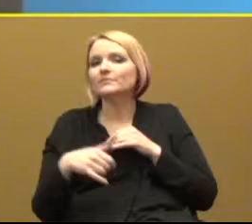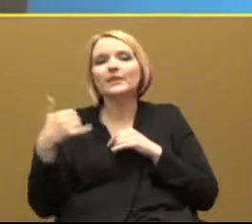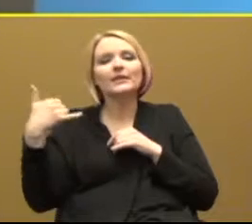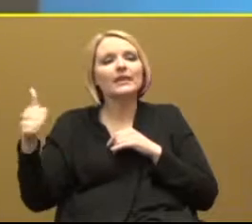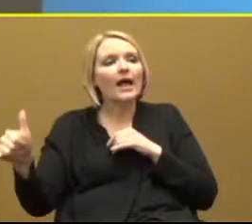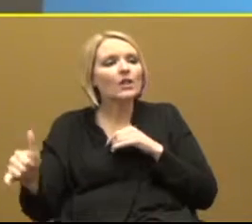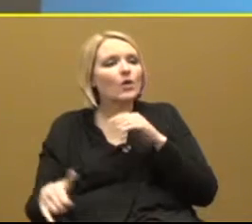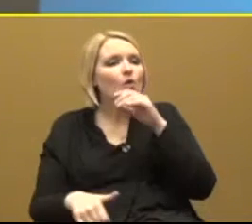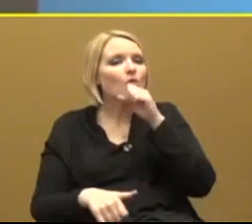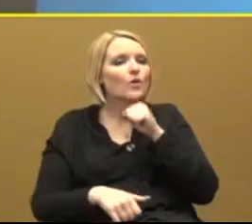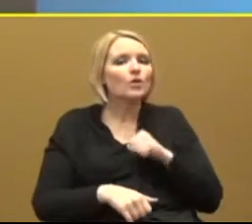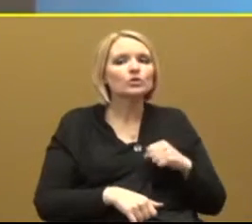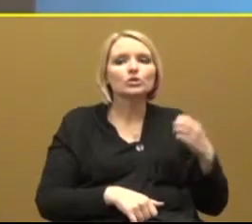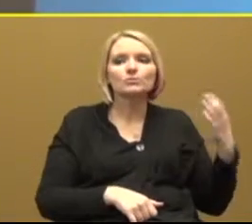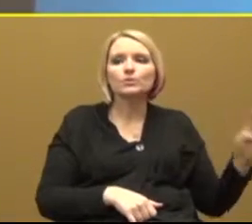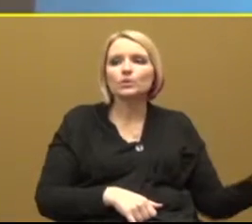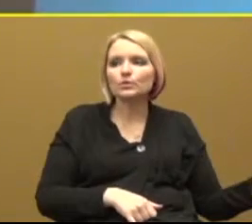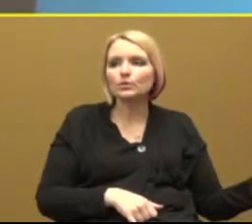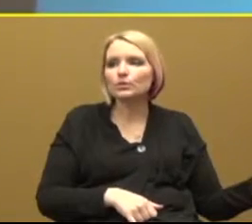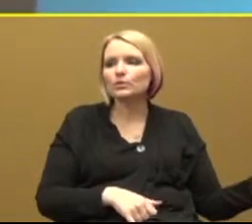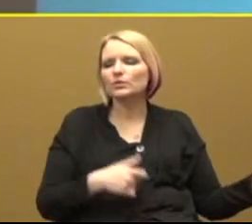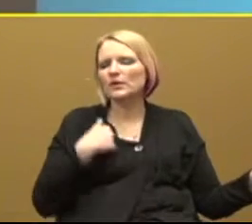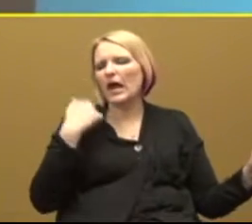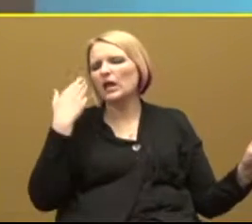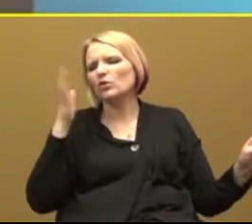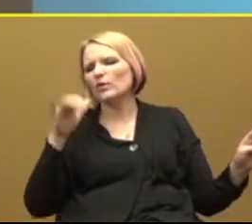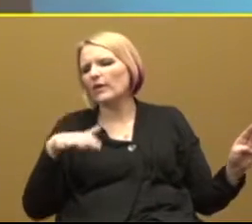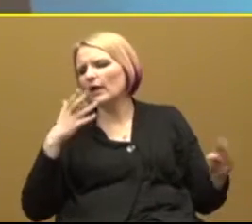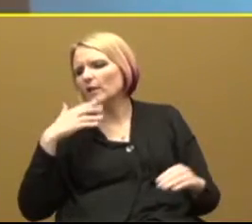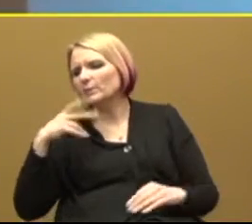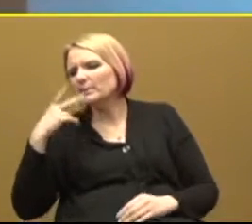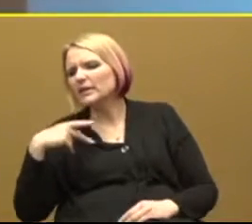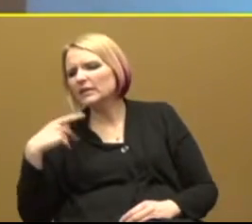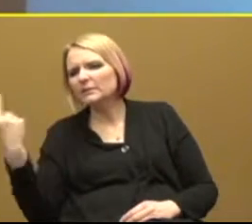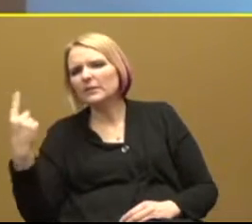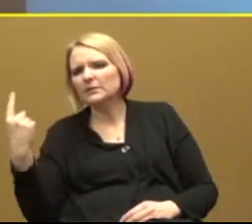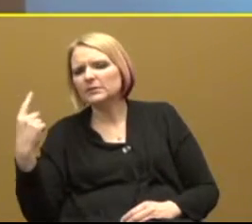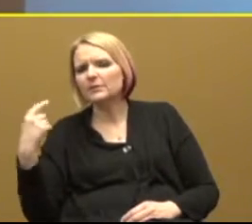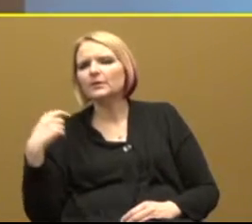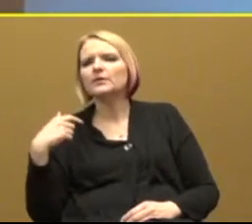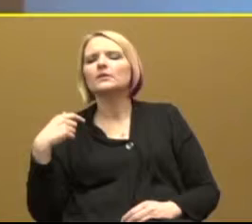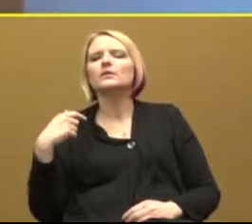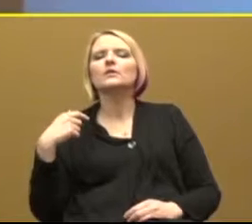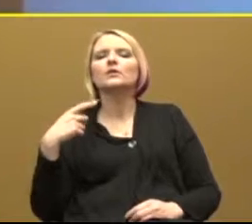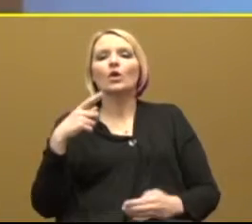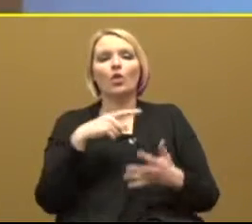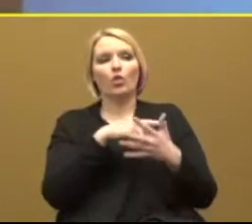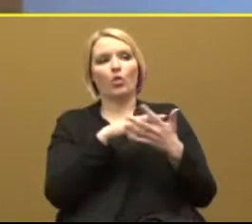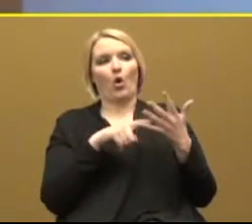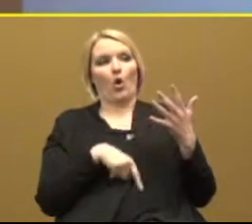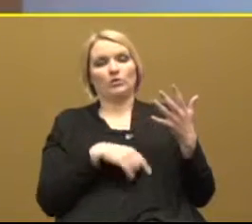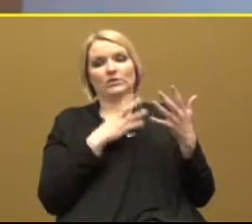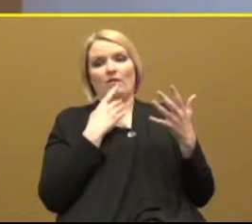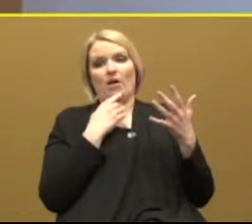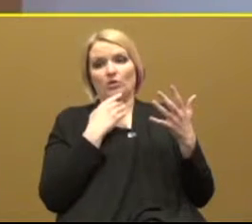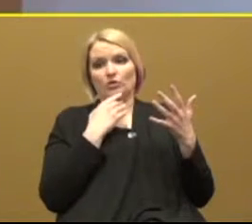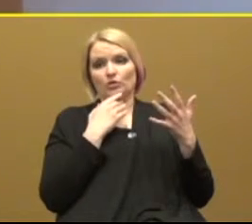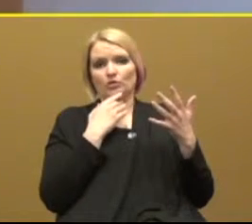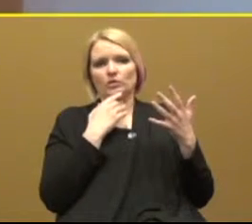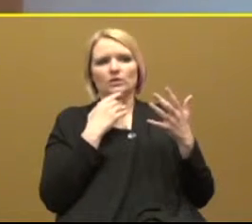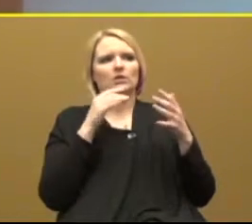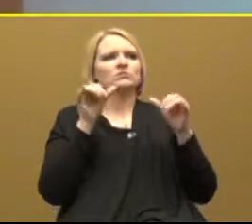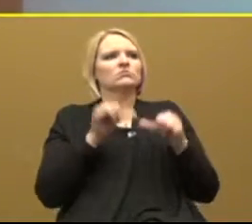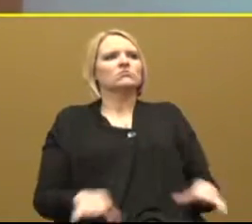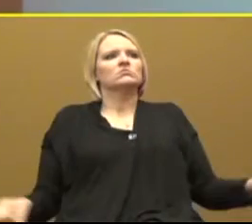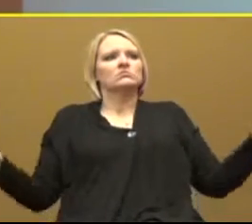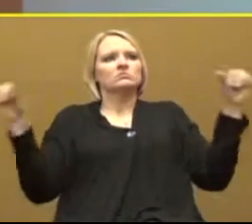Yellow, orange, blue, I don't know what color that is, pink maybe. Those colors,